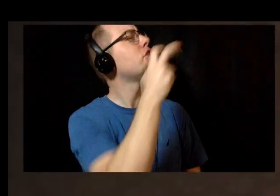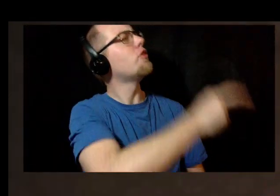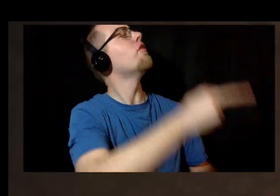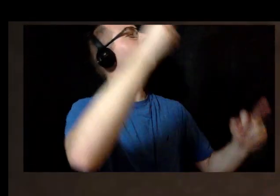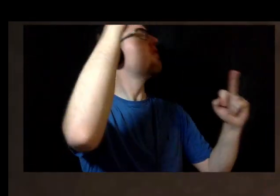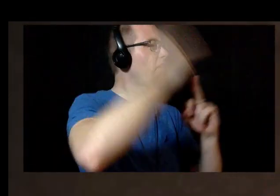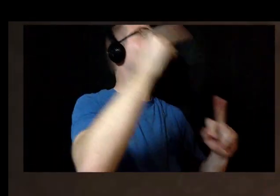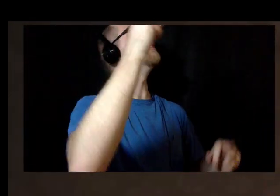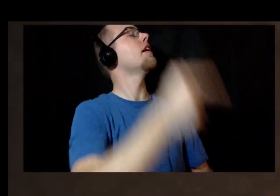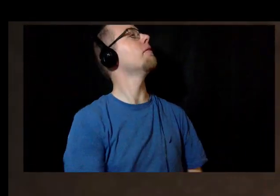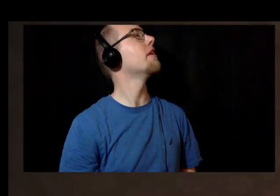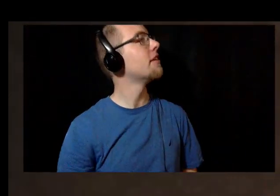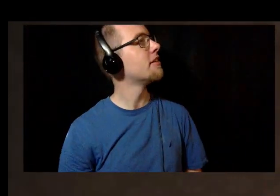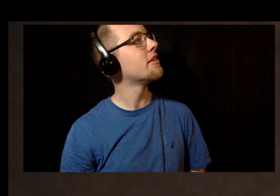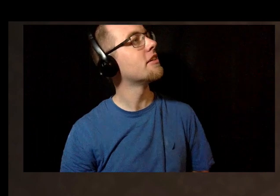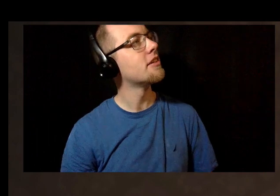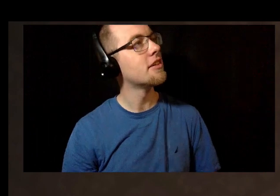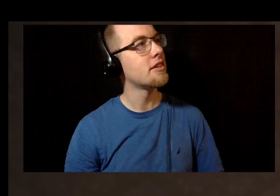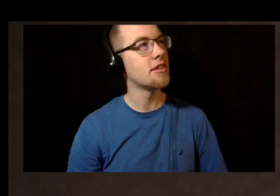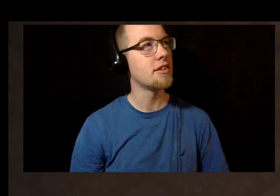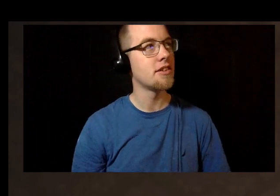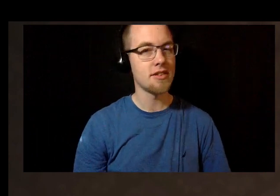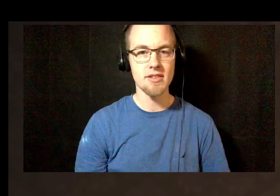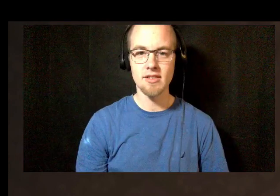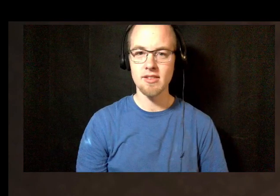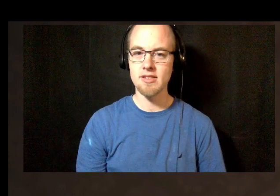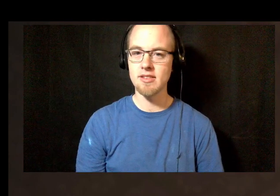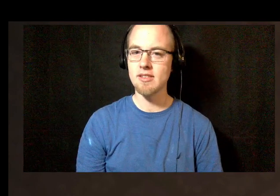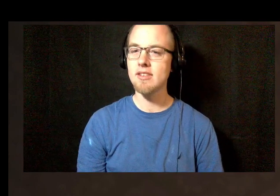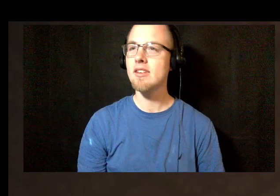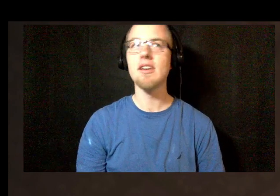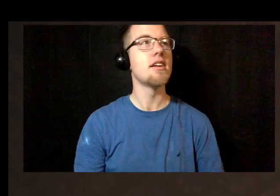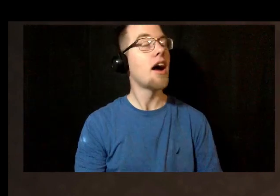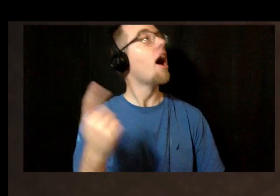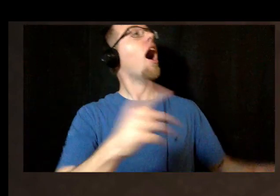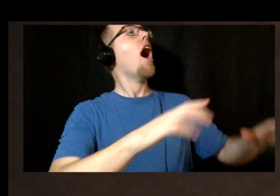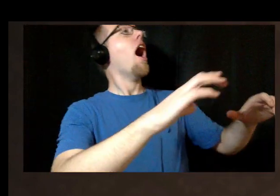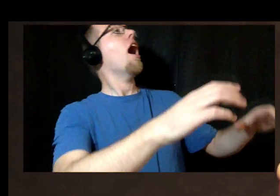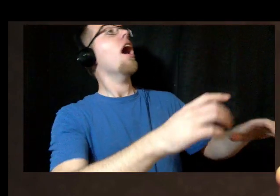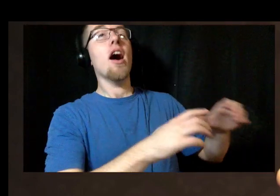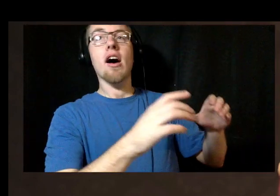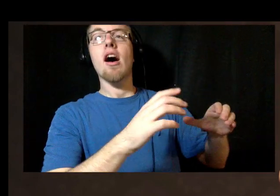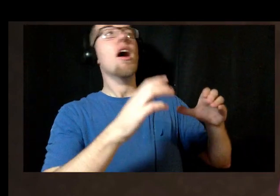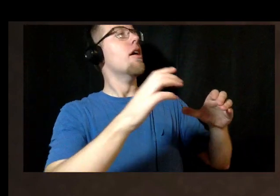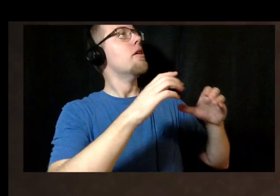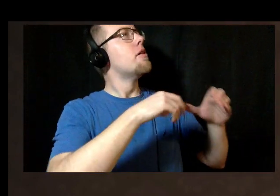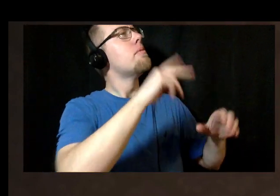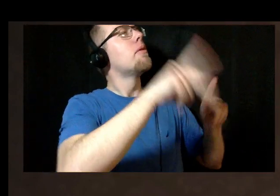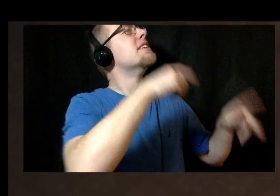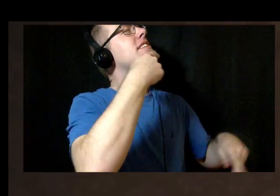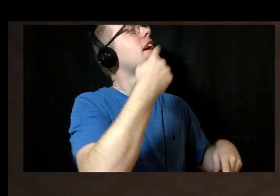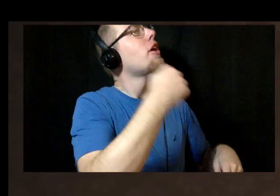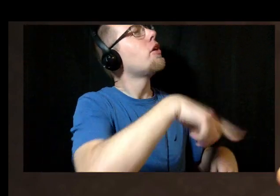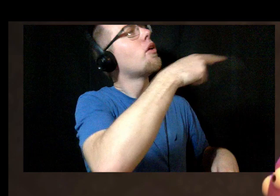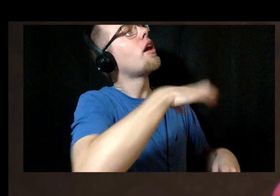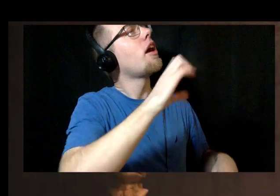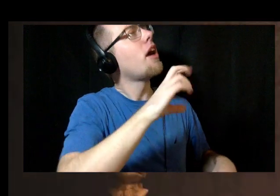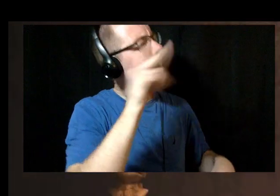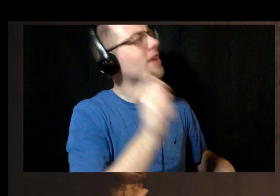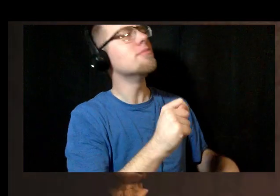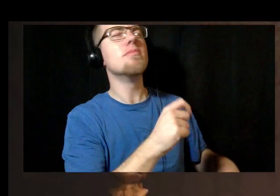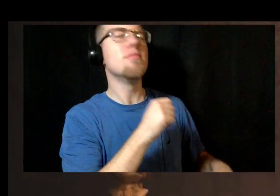champion. You know, people say yous are cunts, but I don't reckon yous